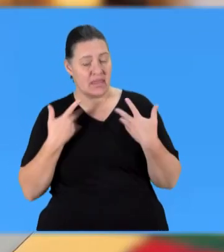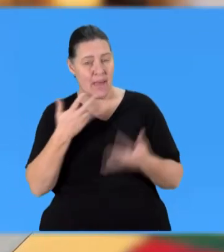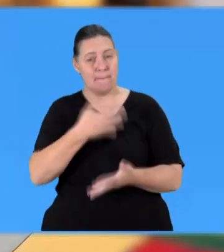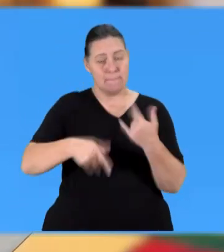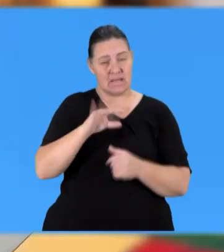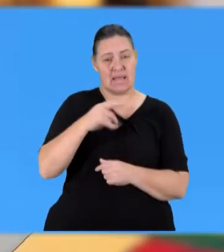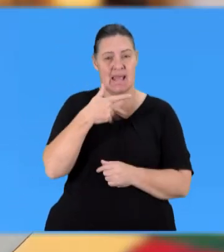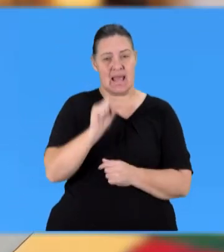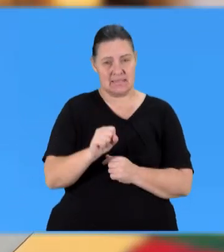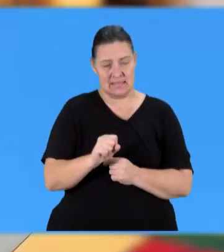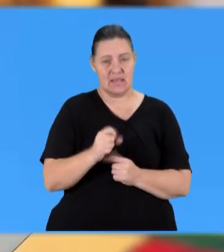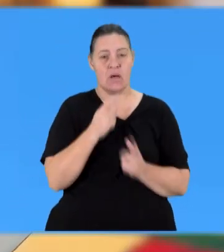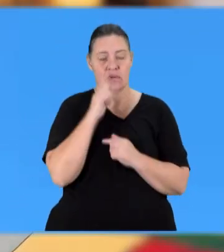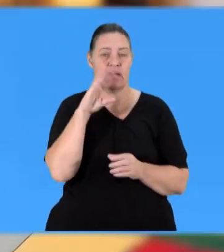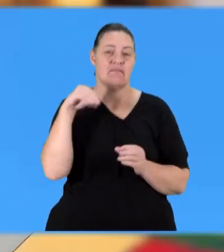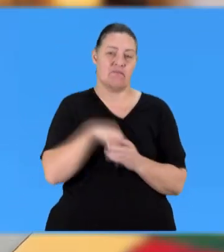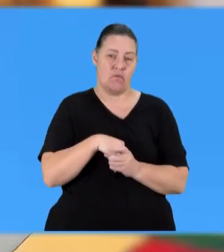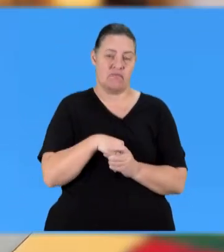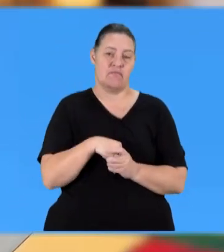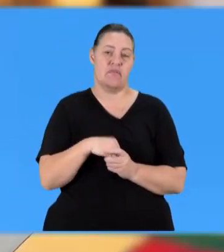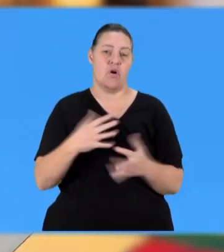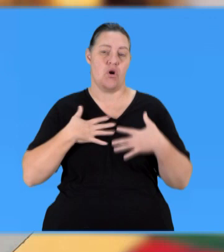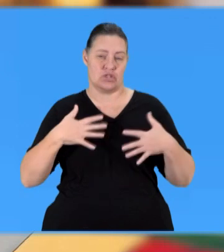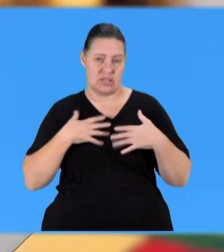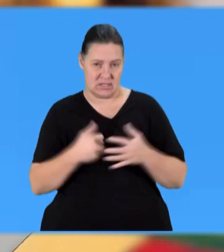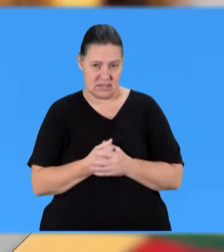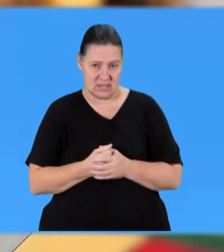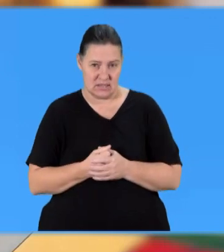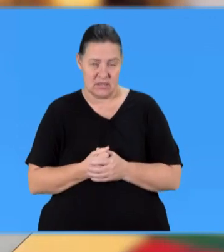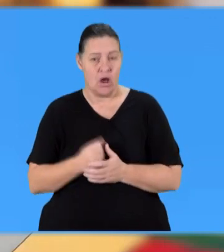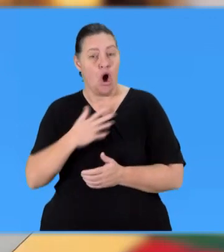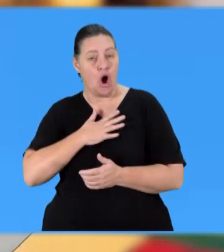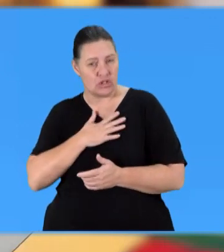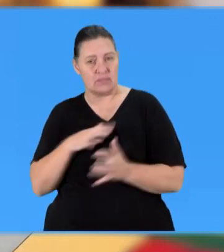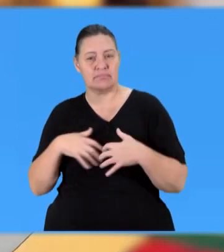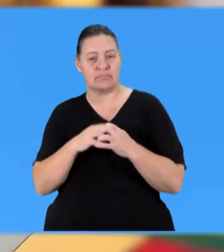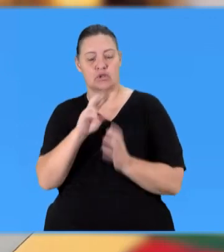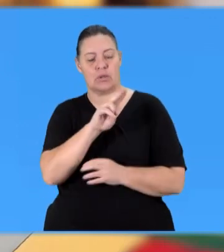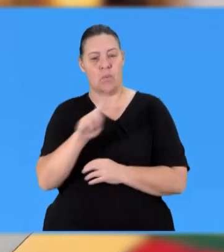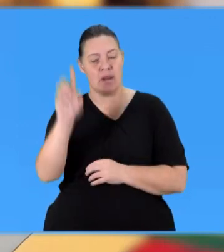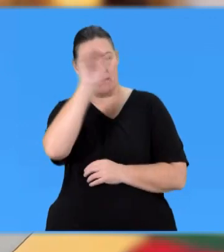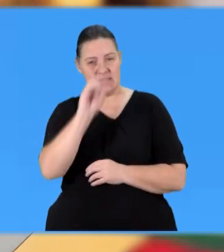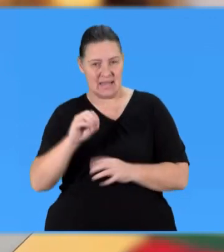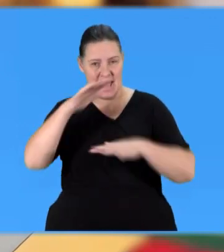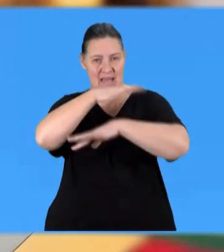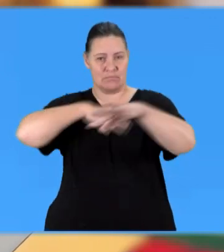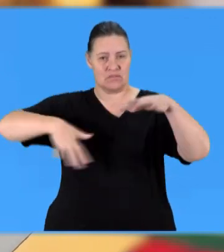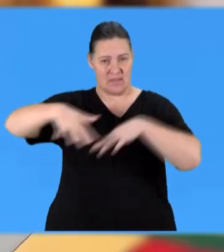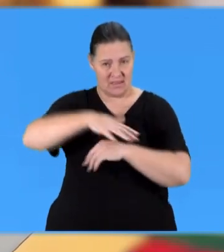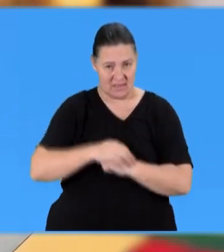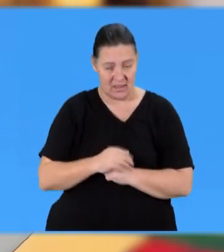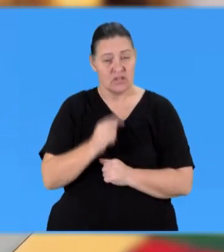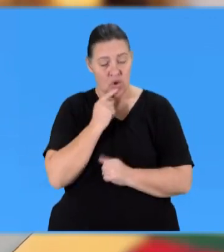breathe, it is a mixture of gases that includes oxygen. Remember we initially said that oxygen makes up 21% of our